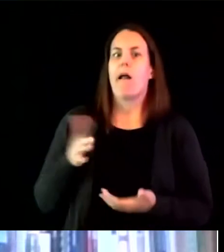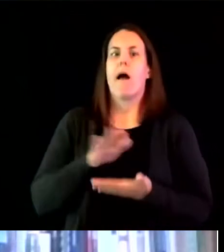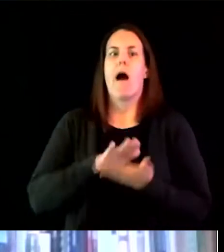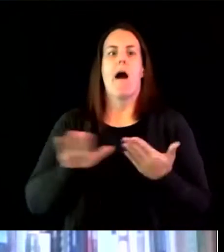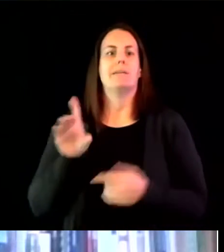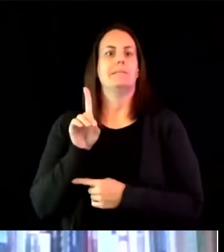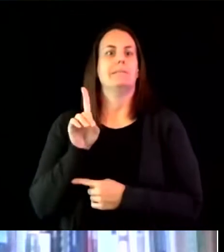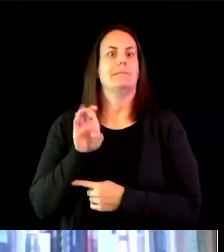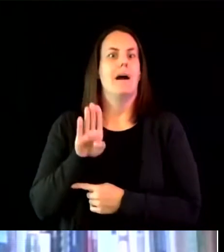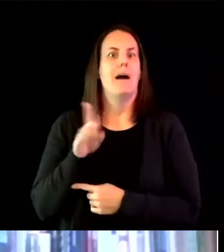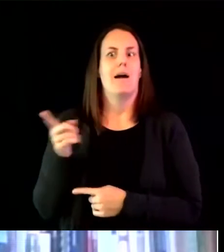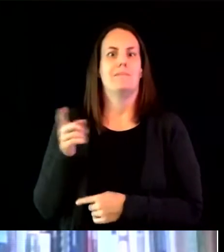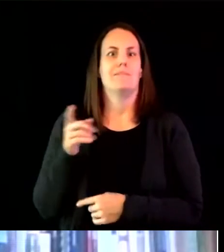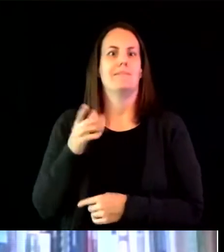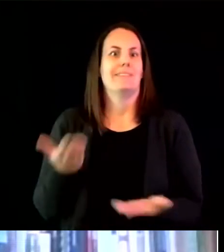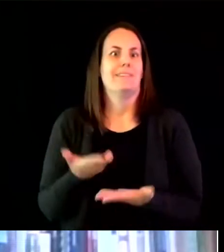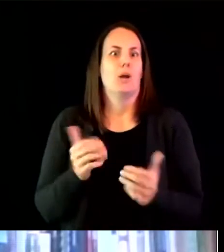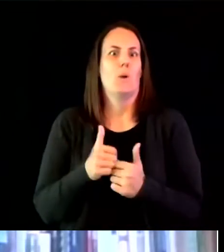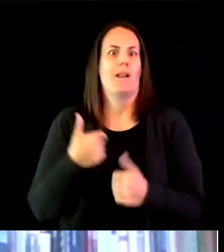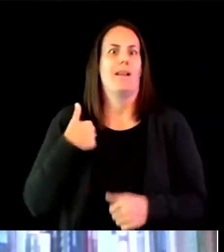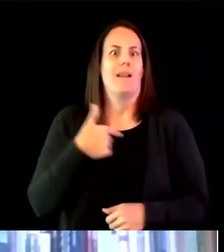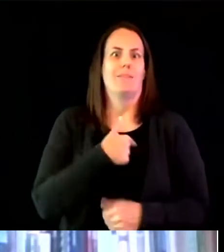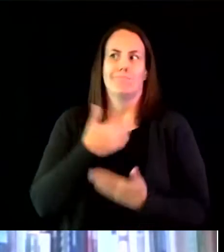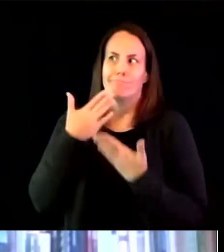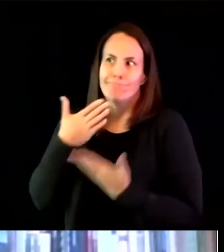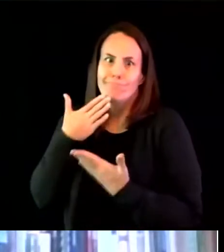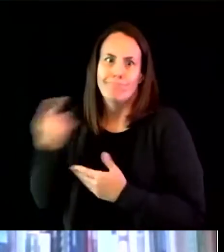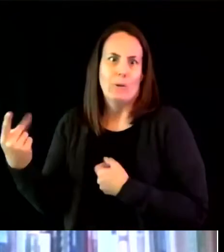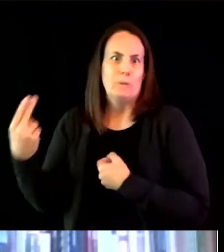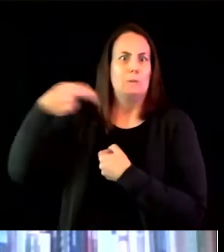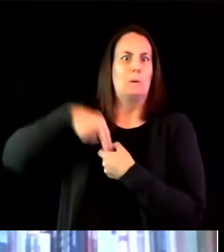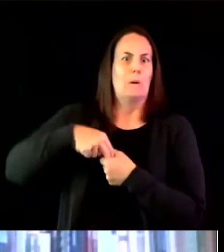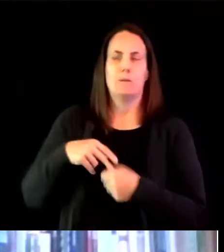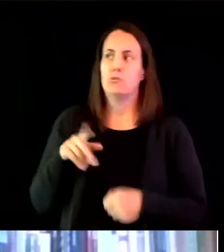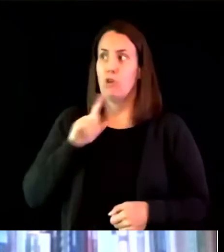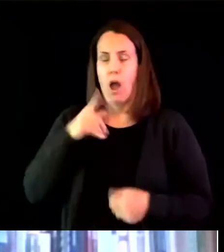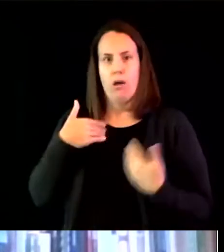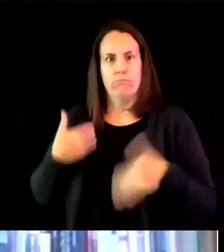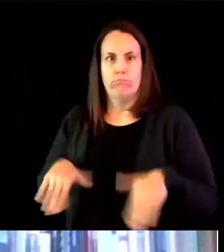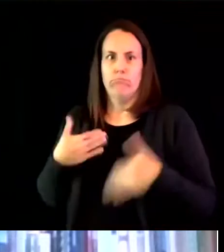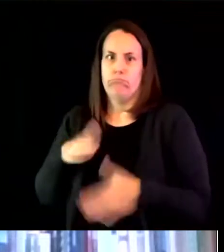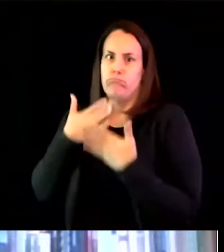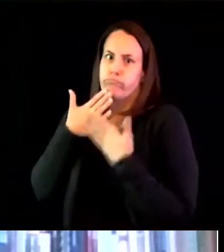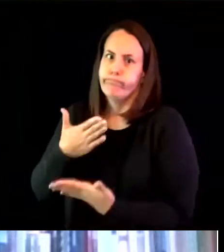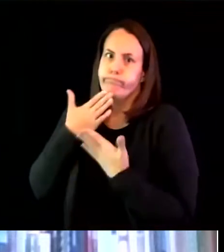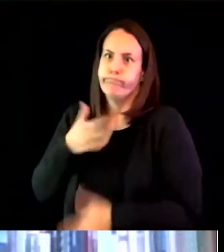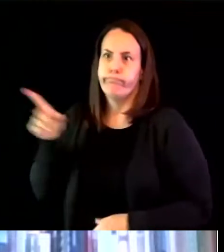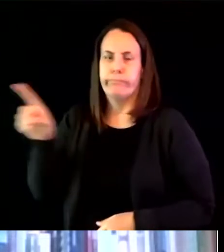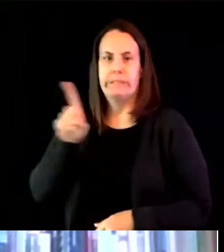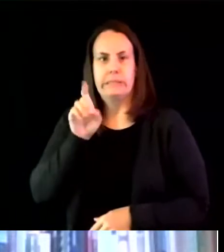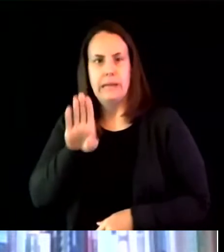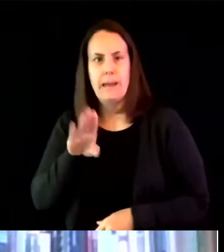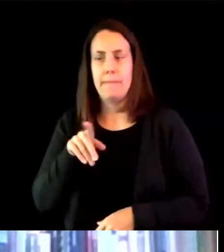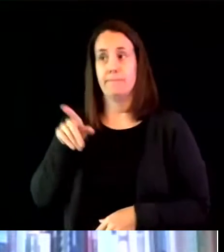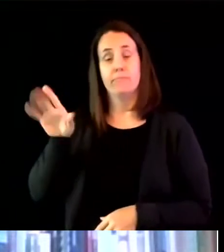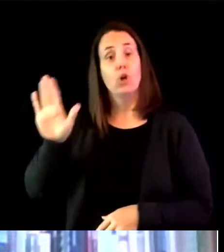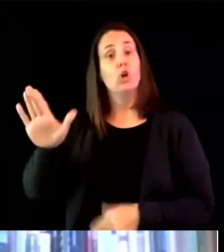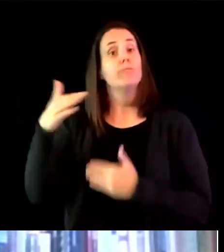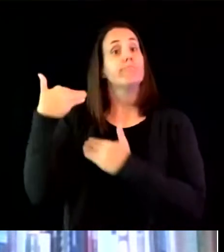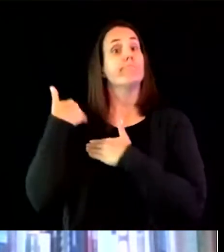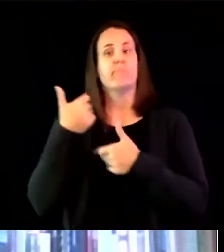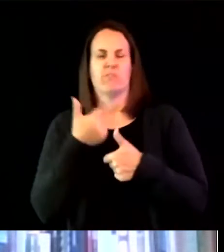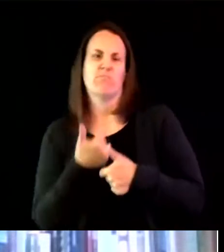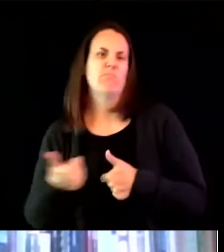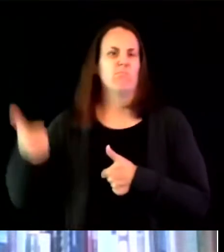a big debt of gratitude. Deb has had a long career in executive hospital leadership in our state, and